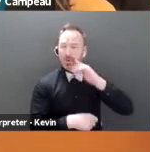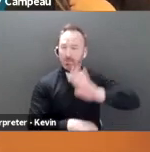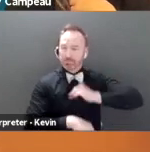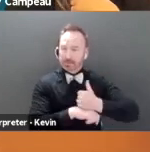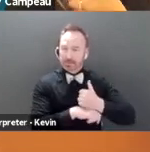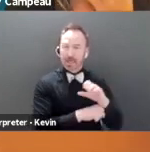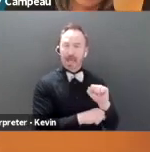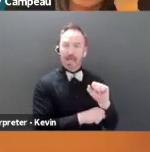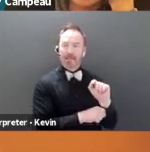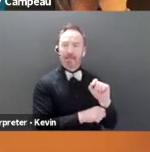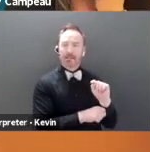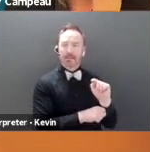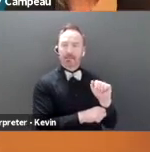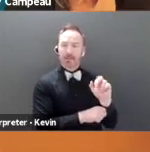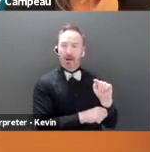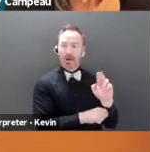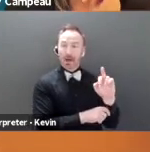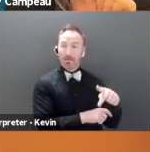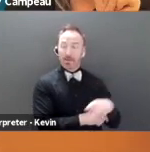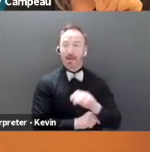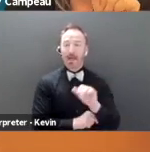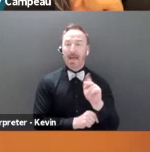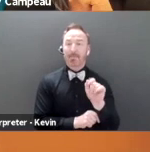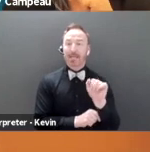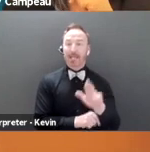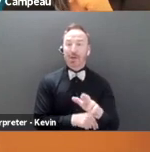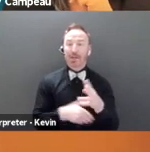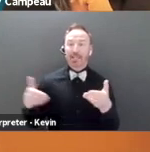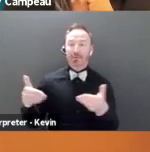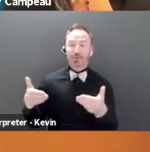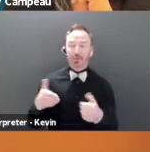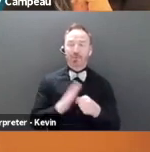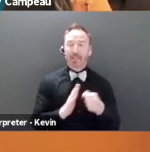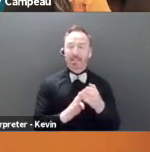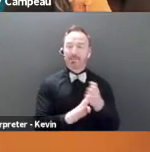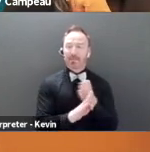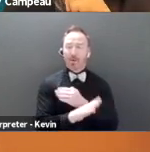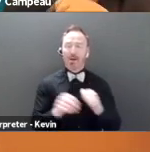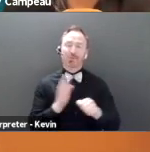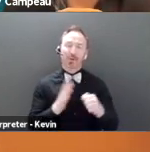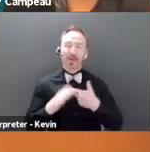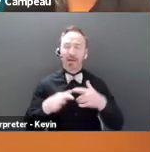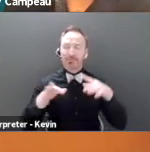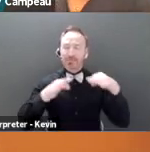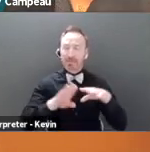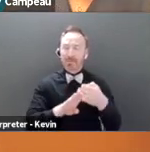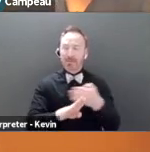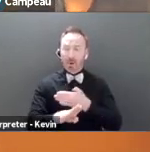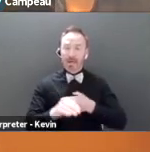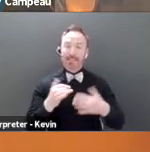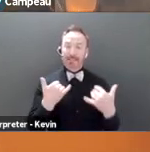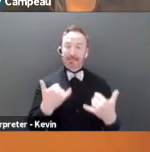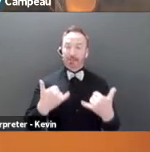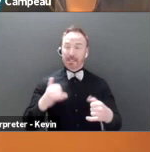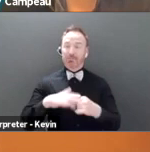before I introduce Amir to you today, a little bit of housekeeping as usual. Today's session is being recorded and will be